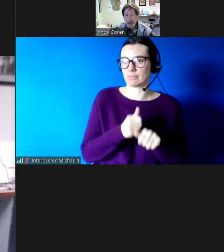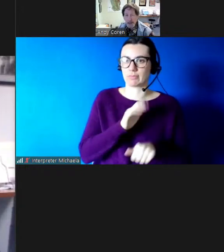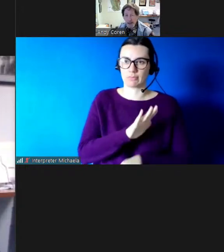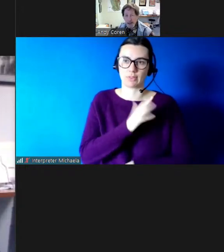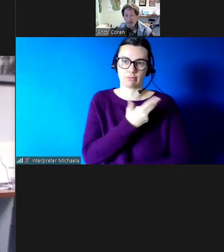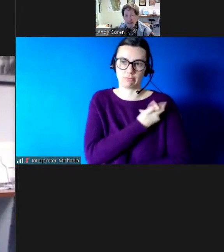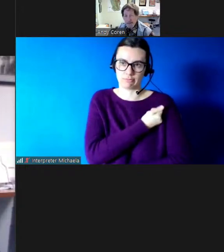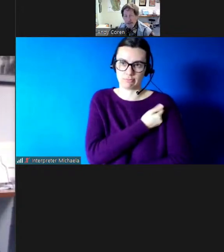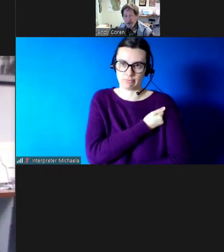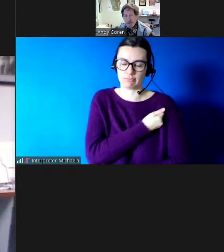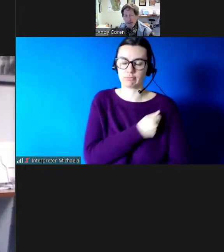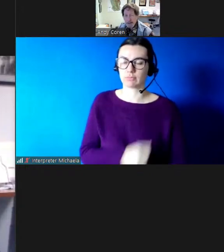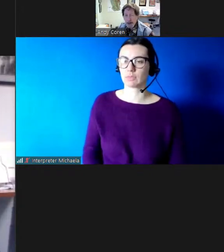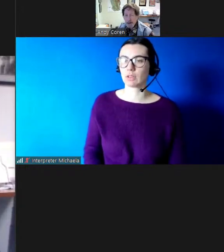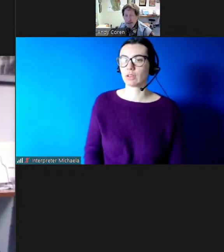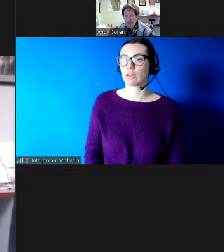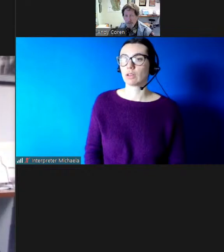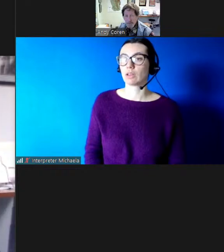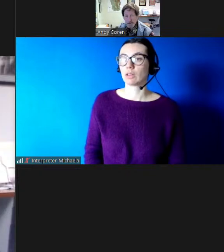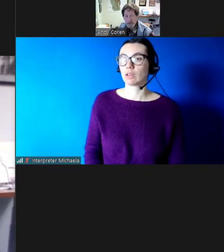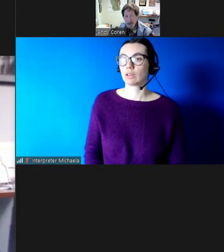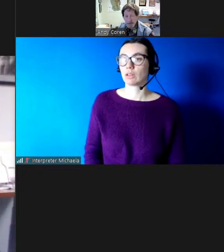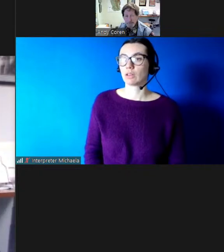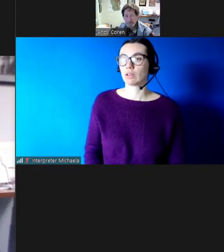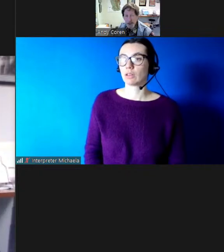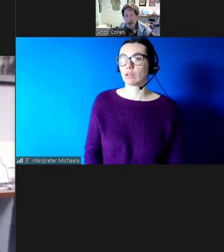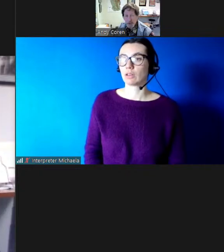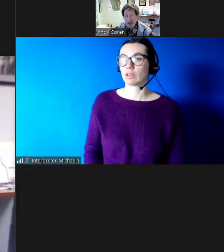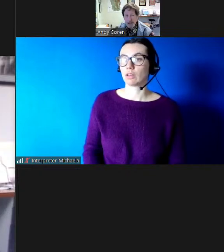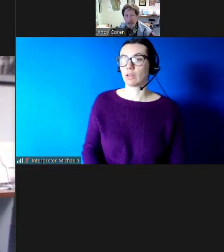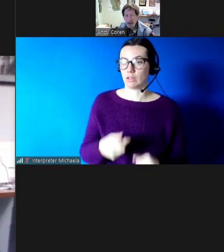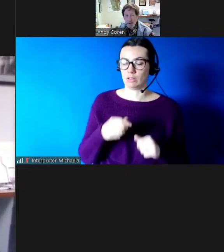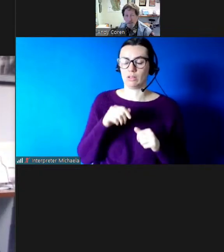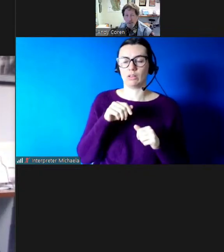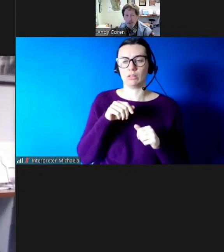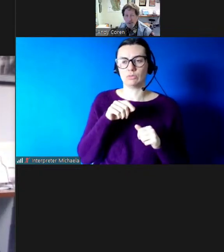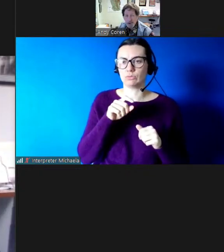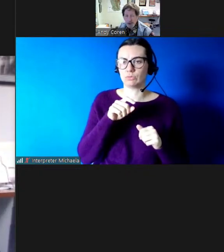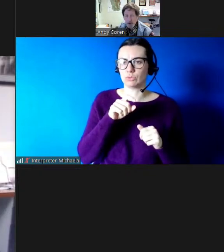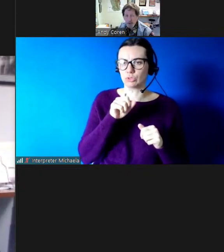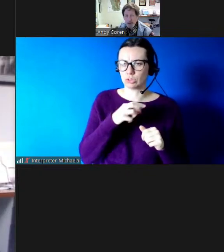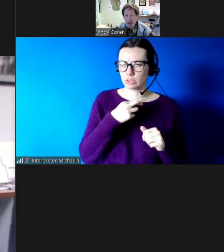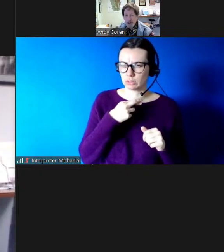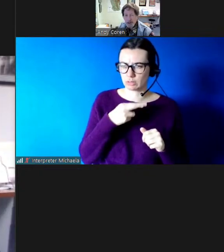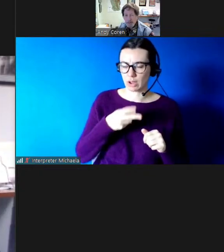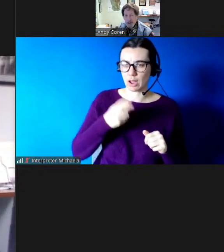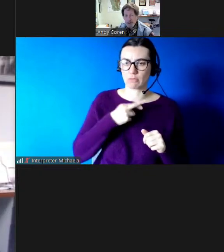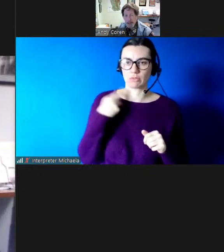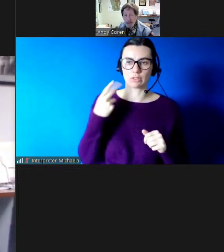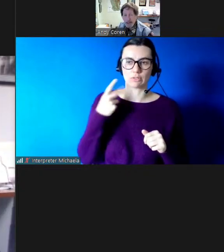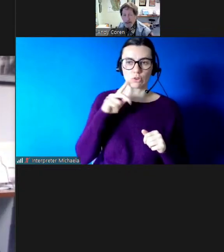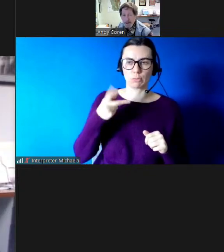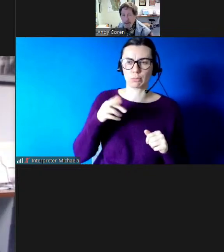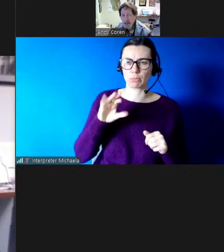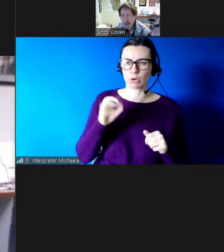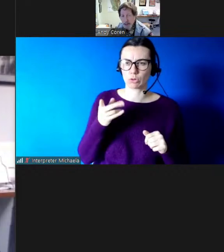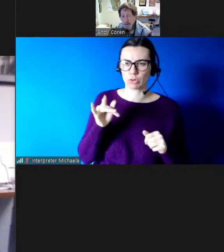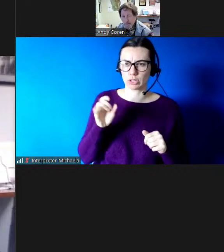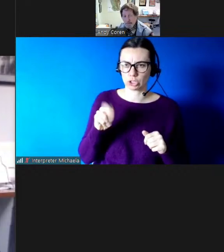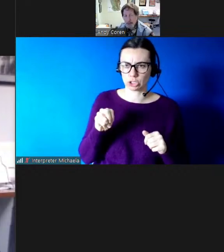classification, and they should be at high risk for progression. RegenCov, which was the only